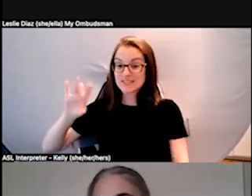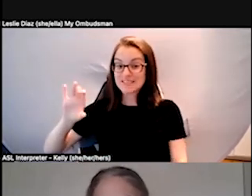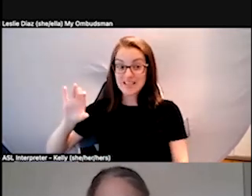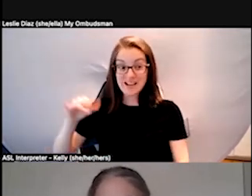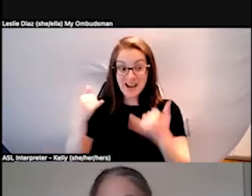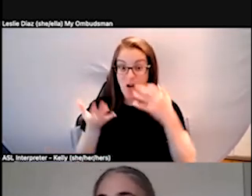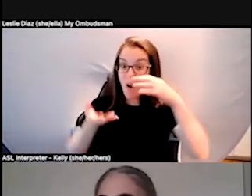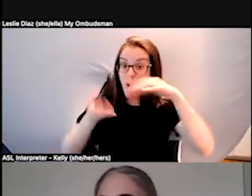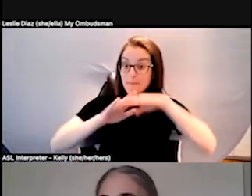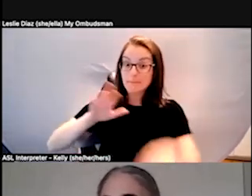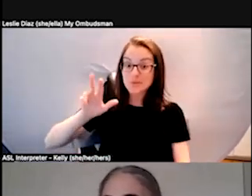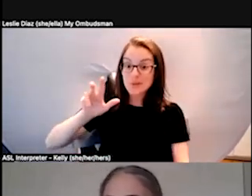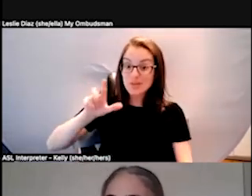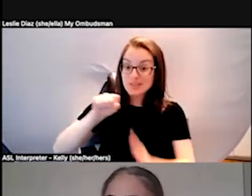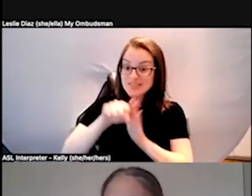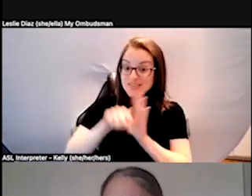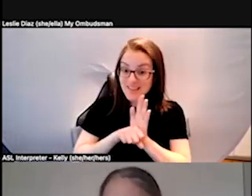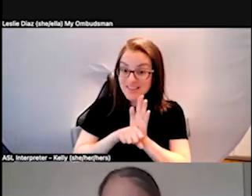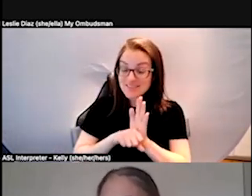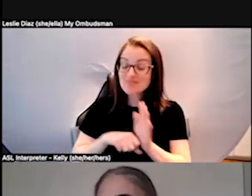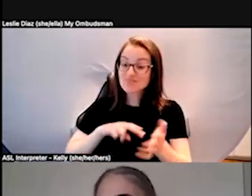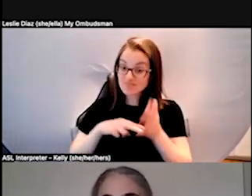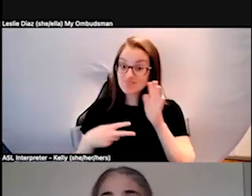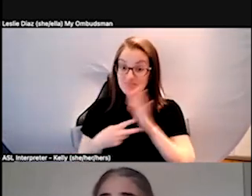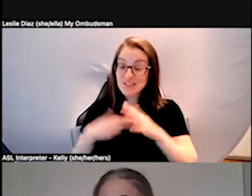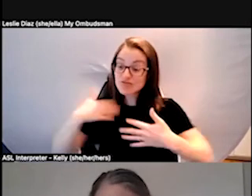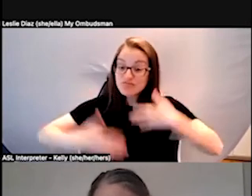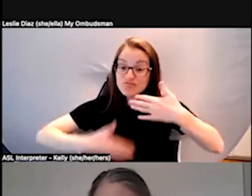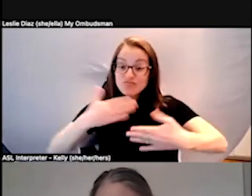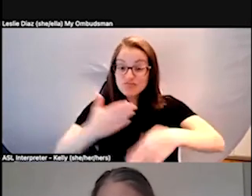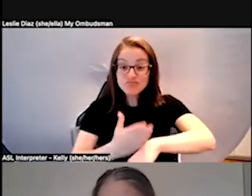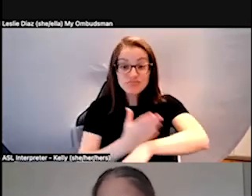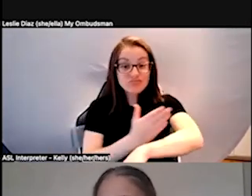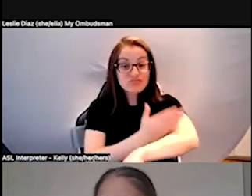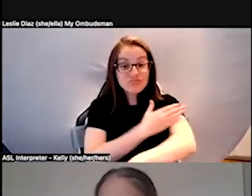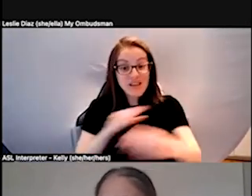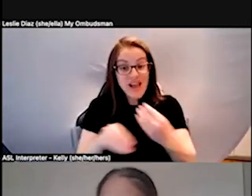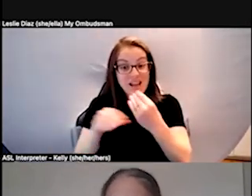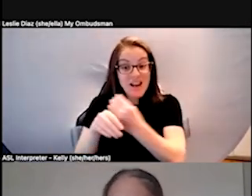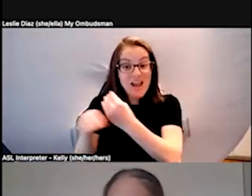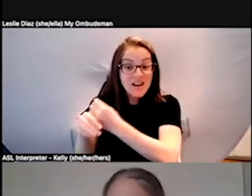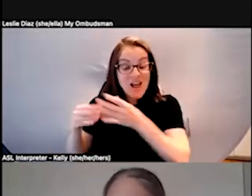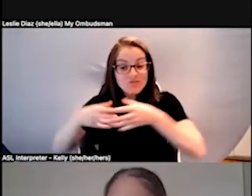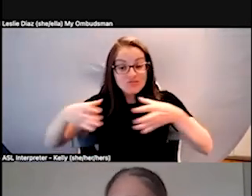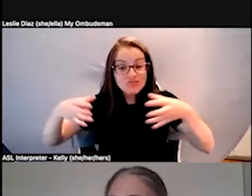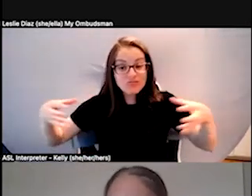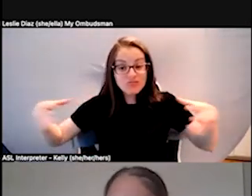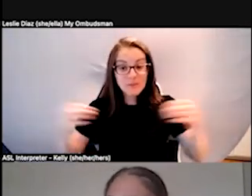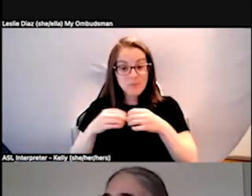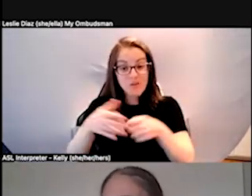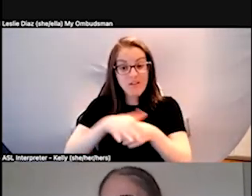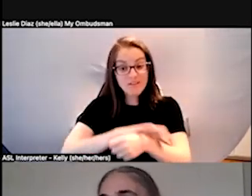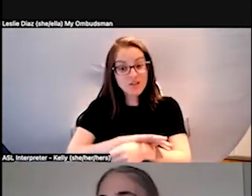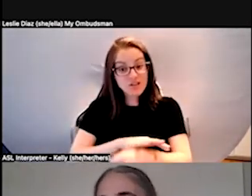June 2016. So this is a field that's evolving a lot and evolving in health insurance terms